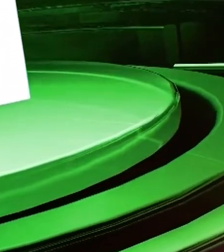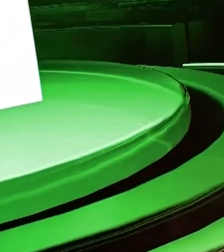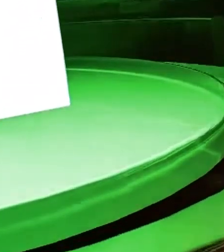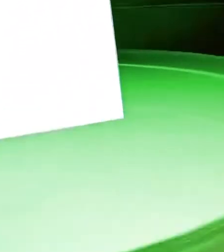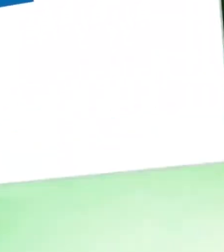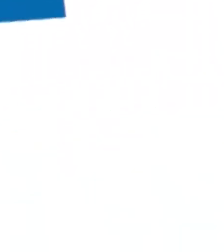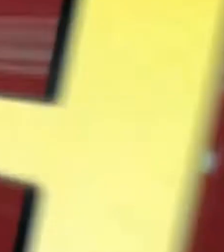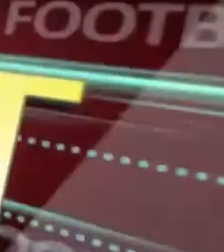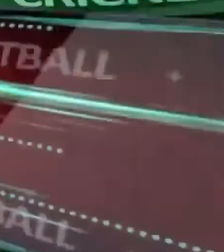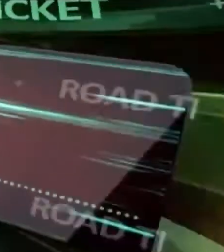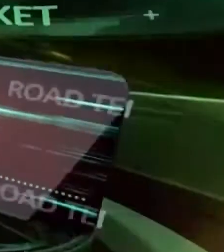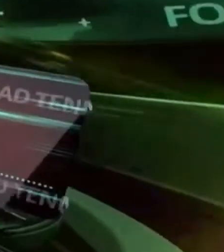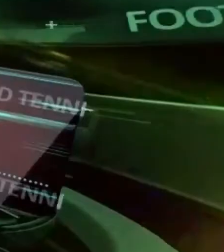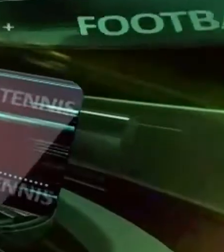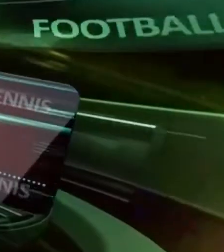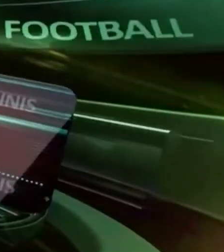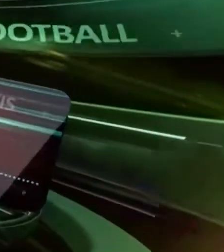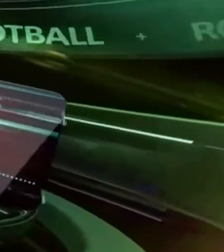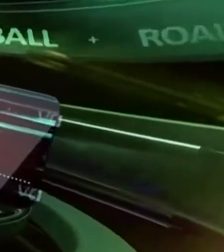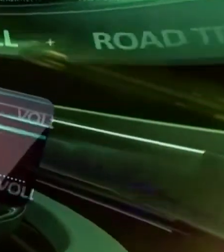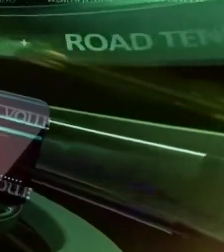XL.